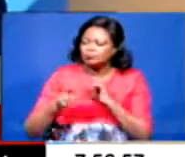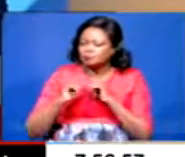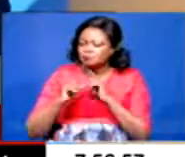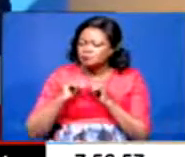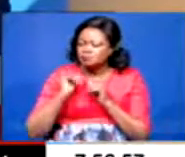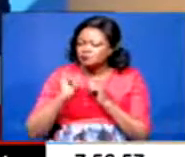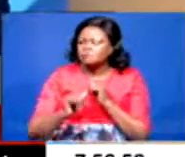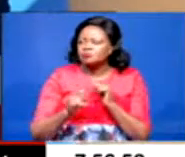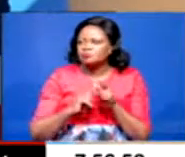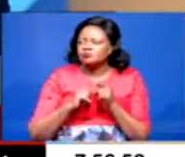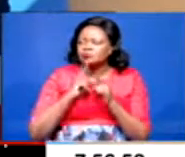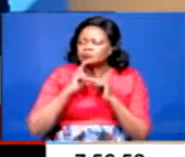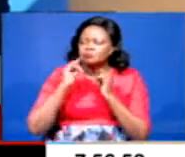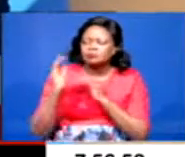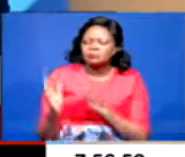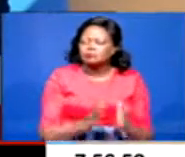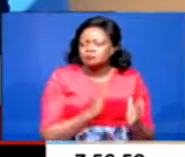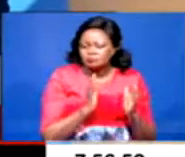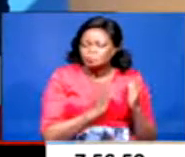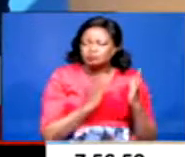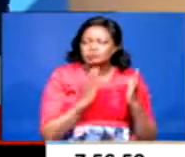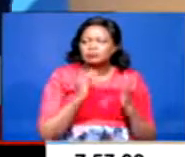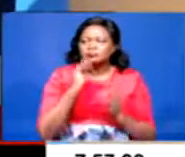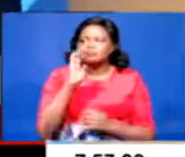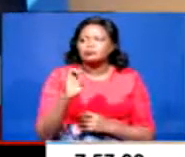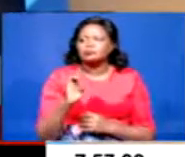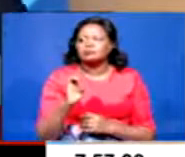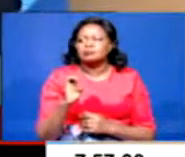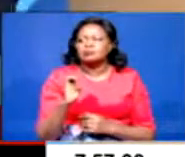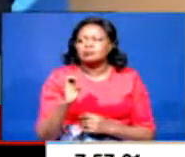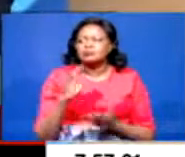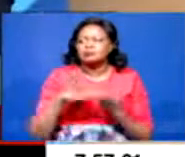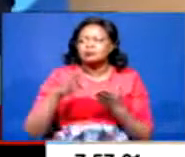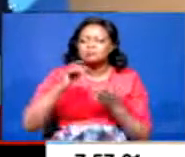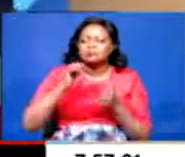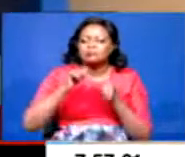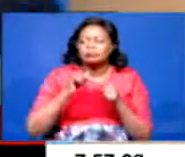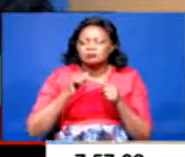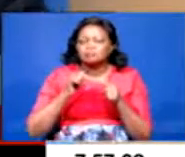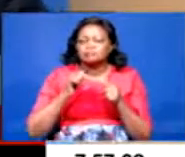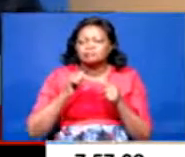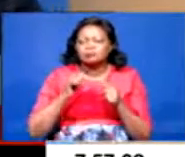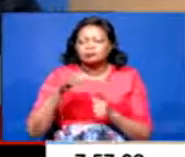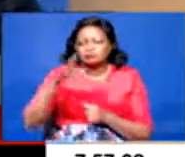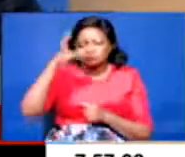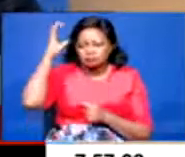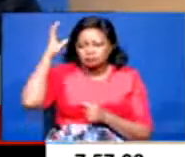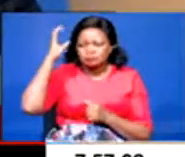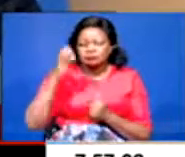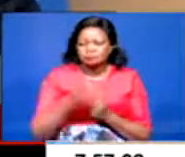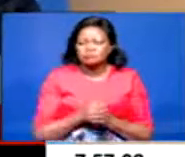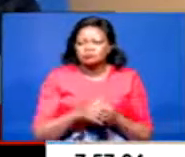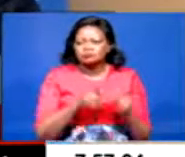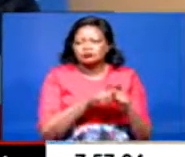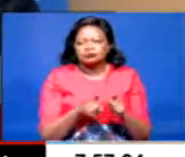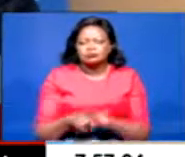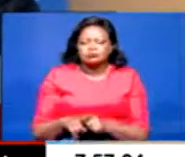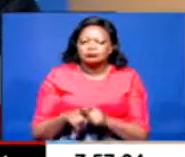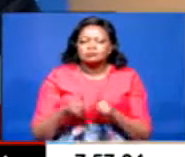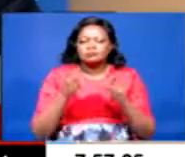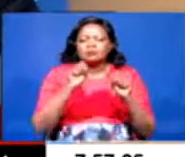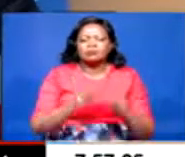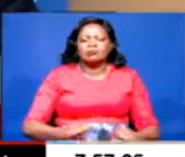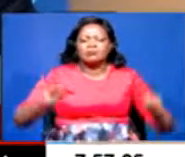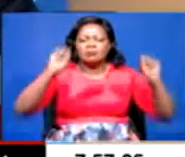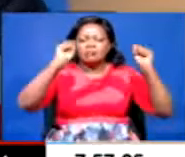the preparedness of the IEBC, particularly on the issue of Chebukati as, you know, the chairperson of the